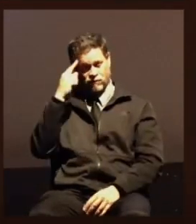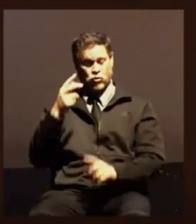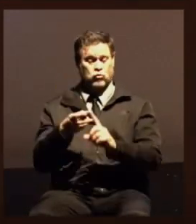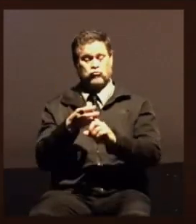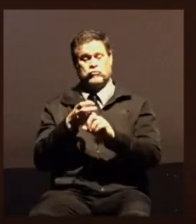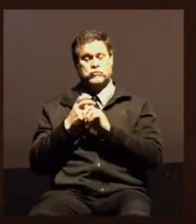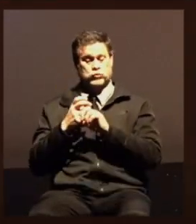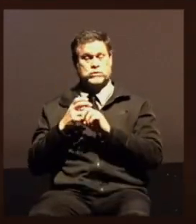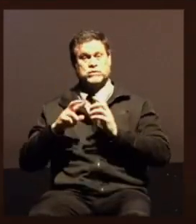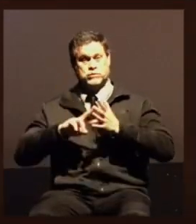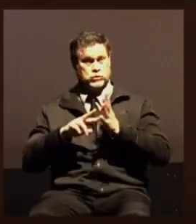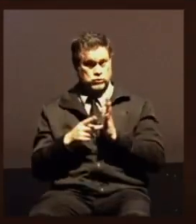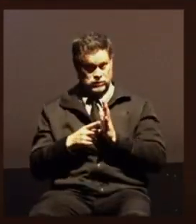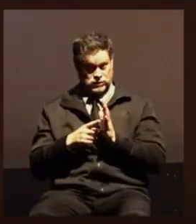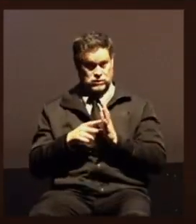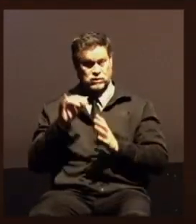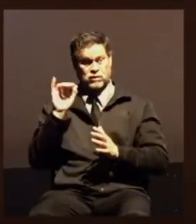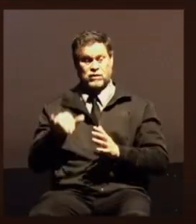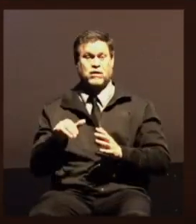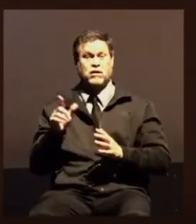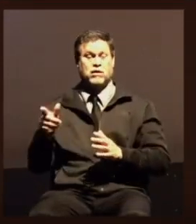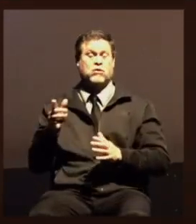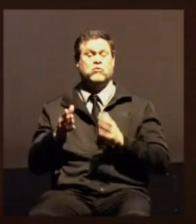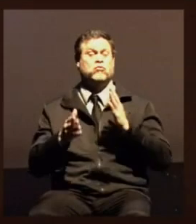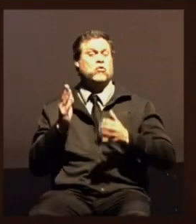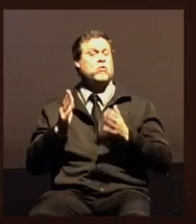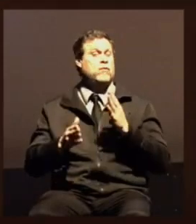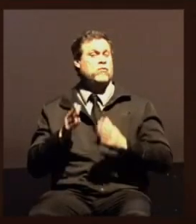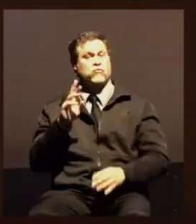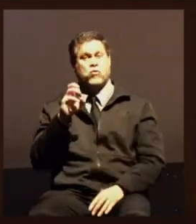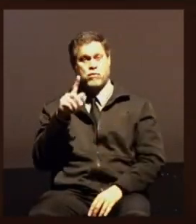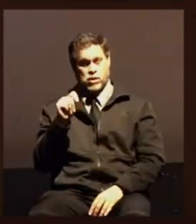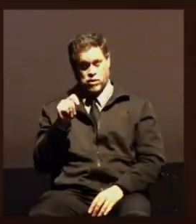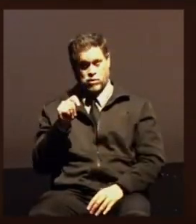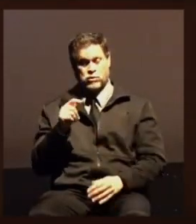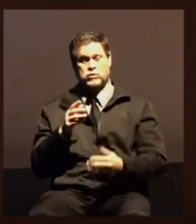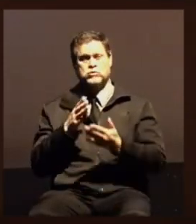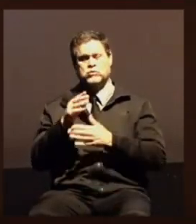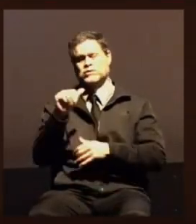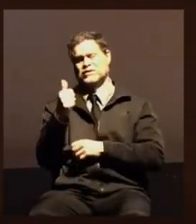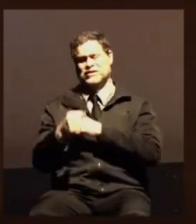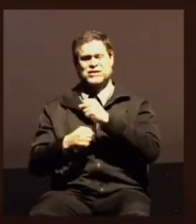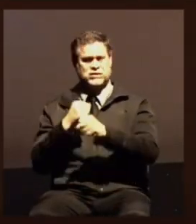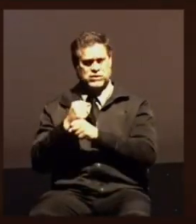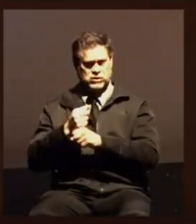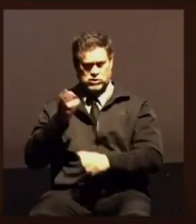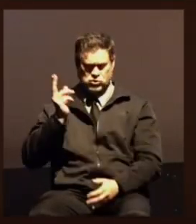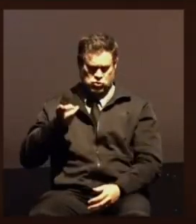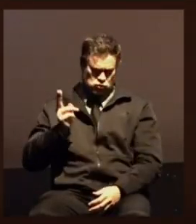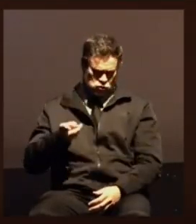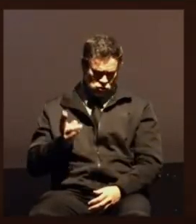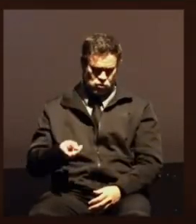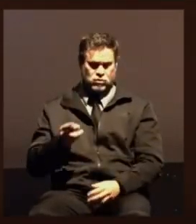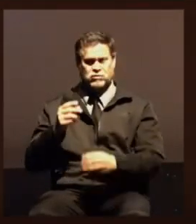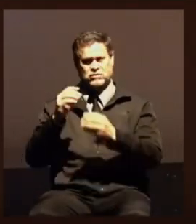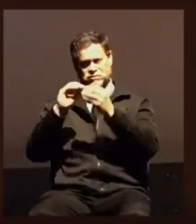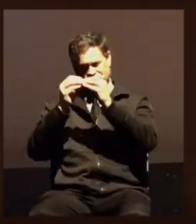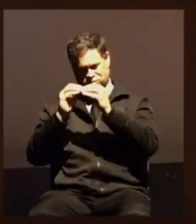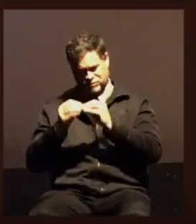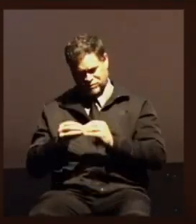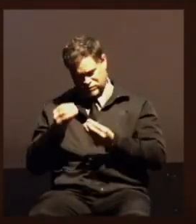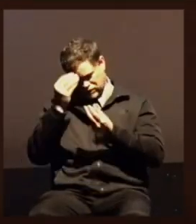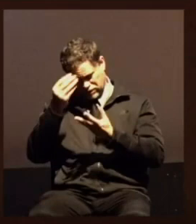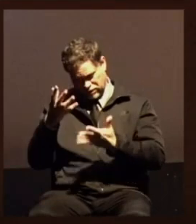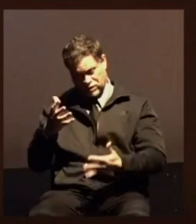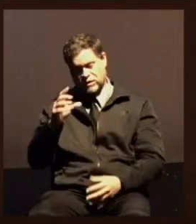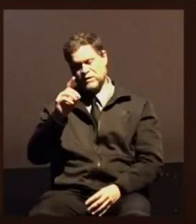recruitment purposes. This robot was literally going through 10 years of historical data associated with the